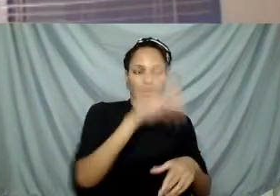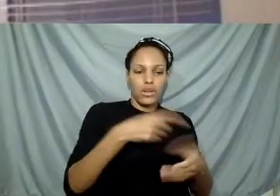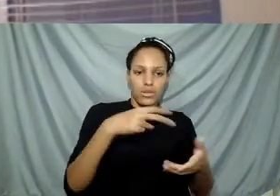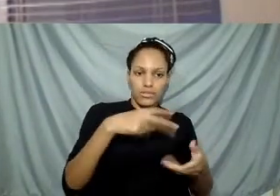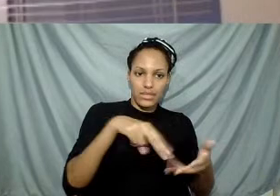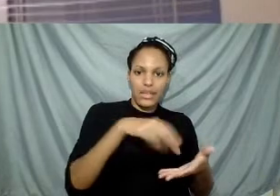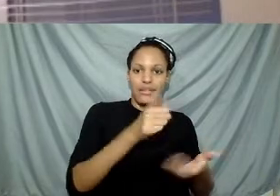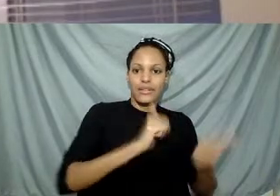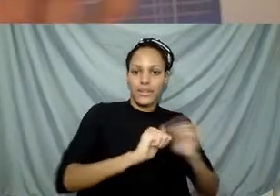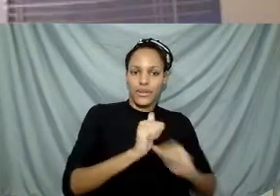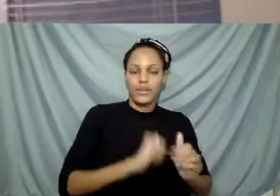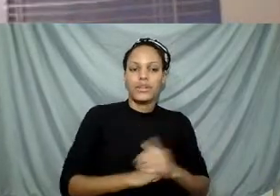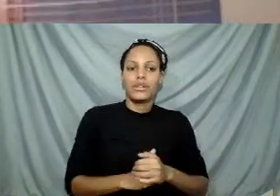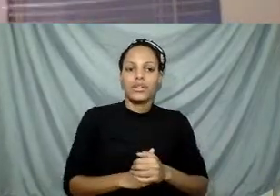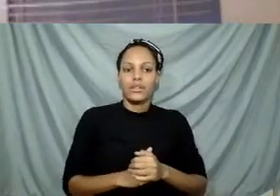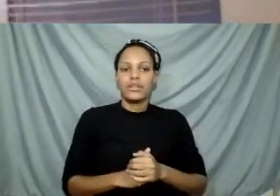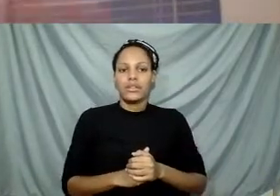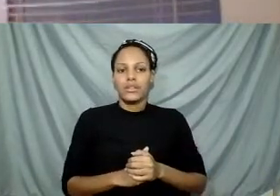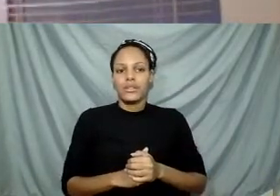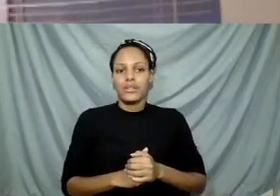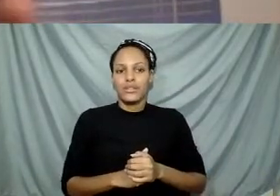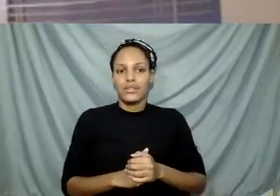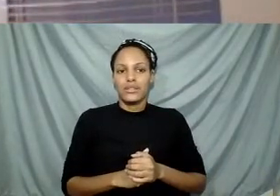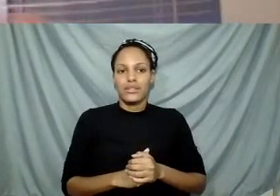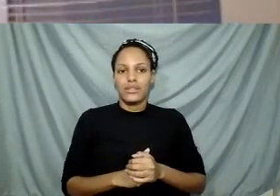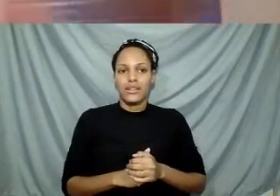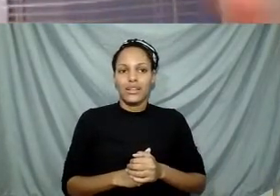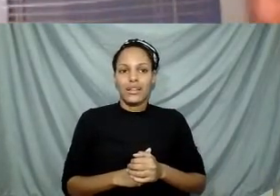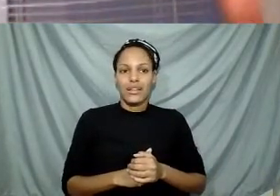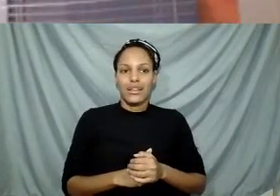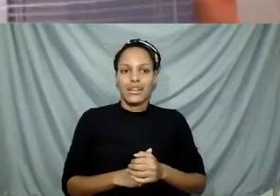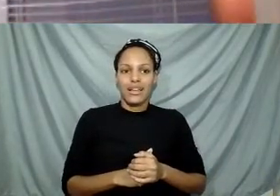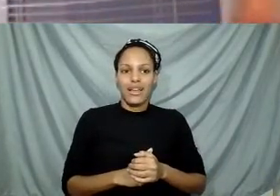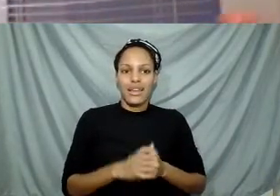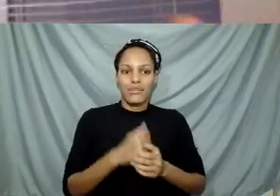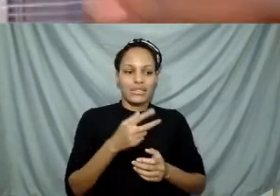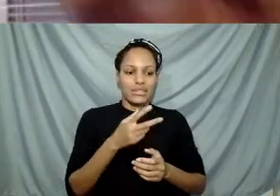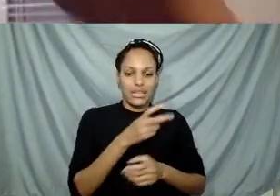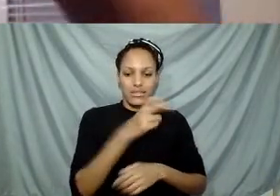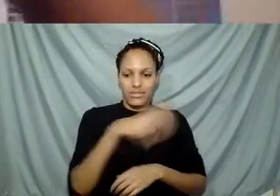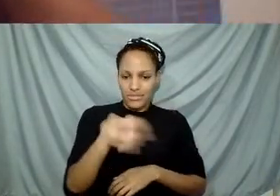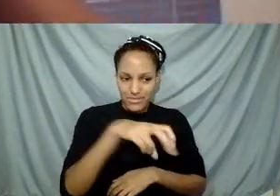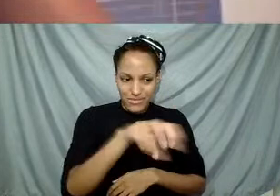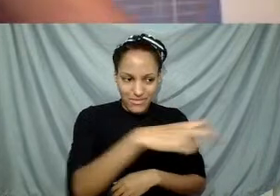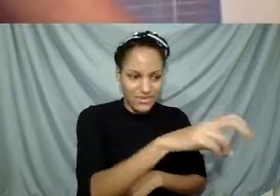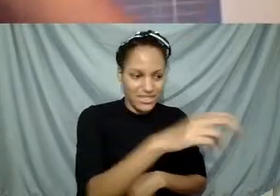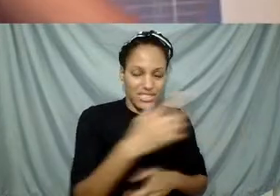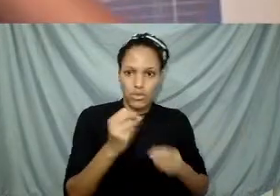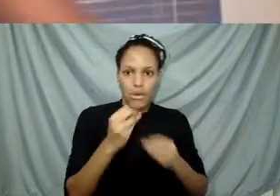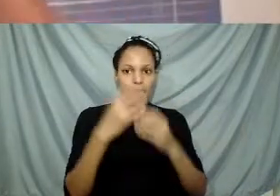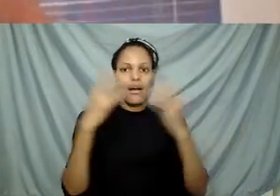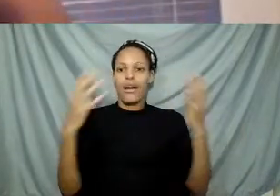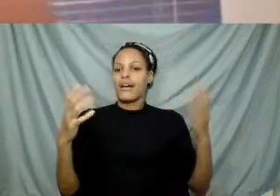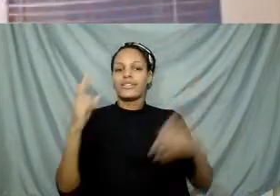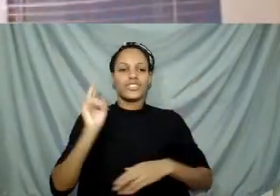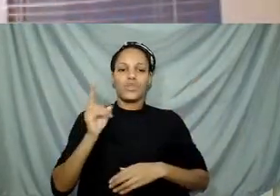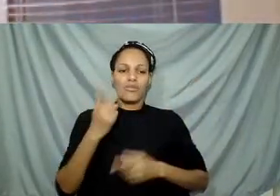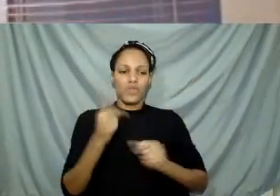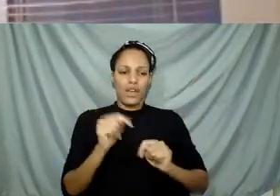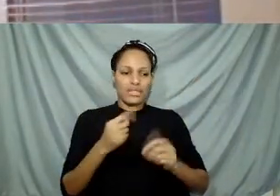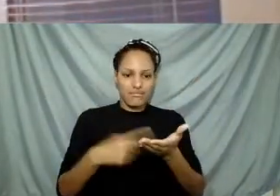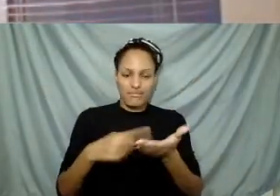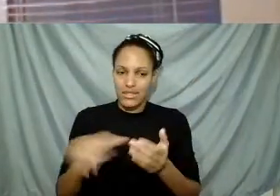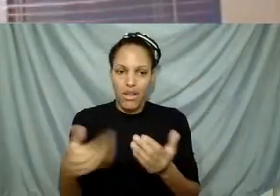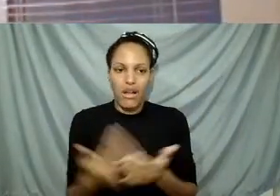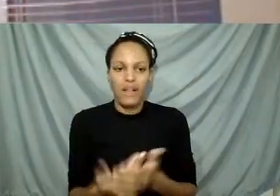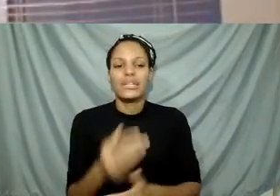with Deeply Rooted, I'm kind of cutting to chases here because there's so much history to try to get all this in.